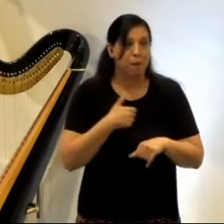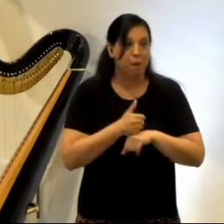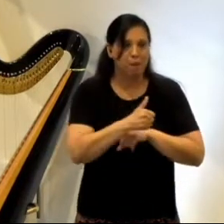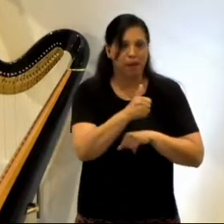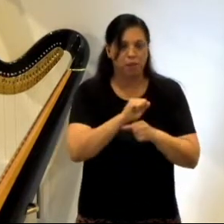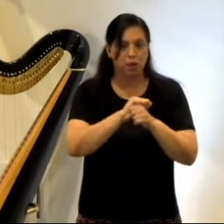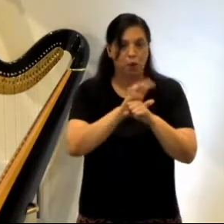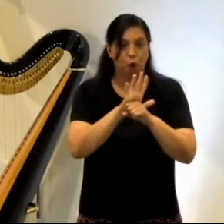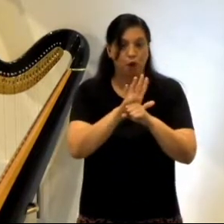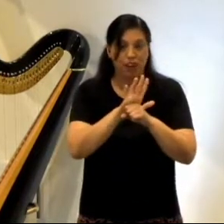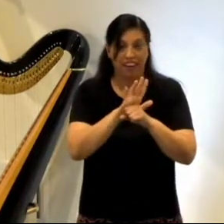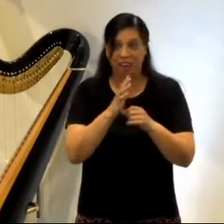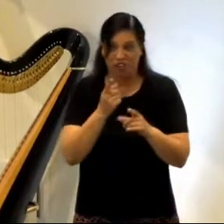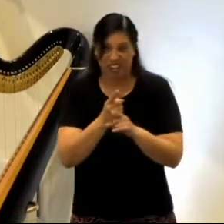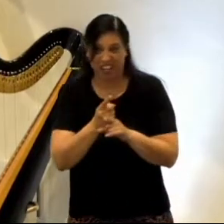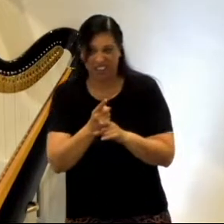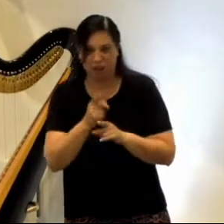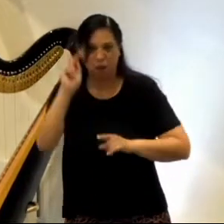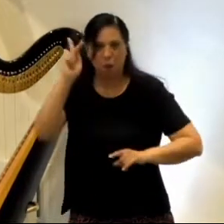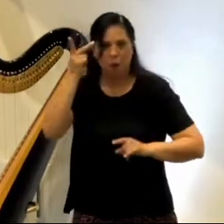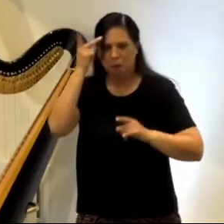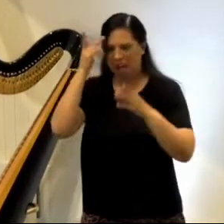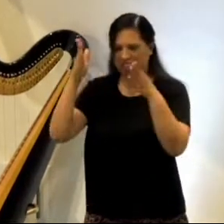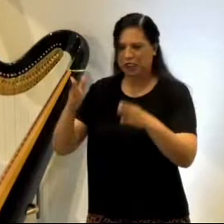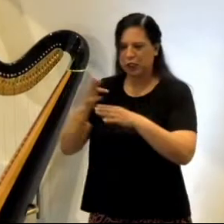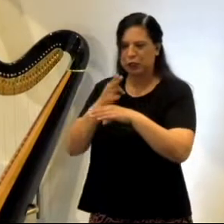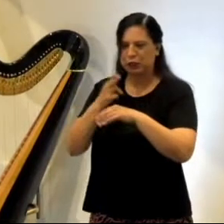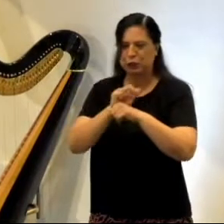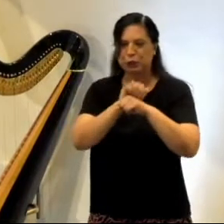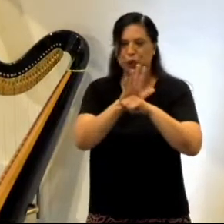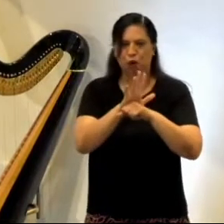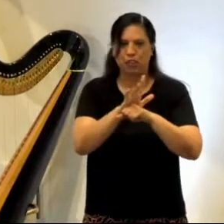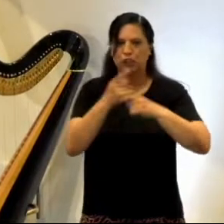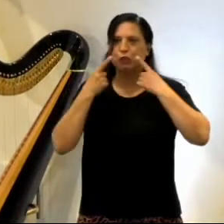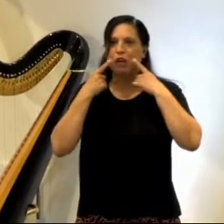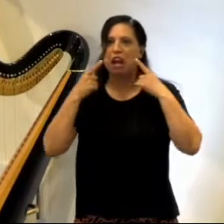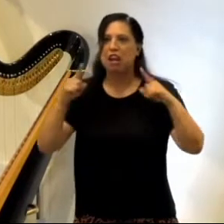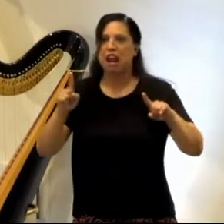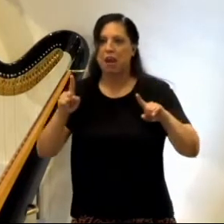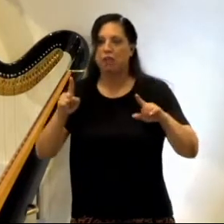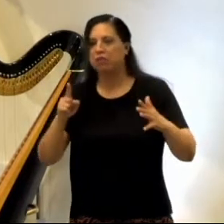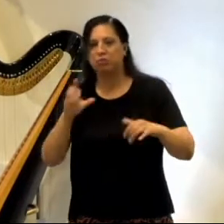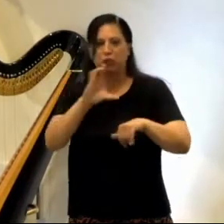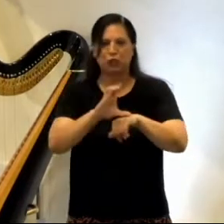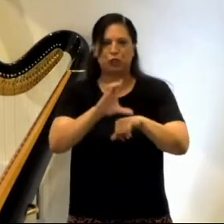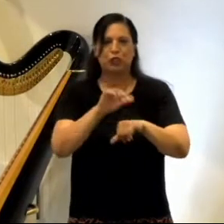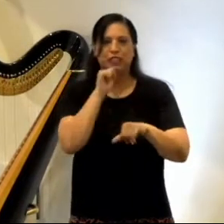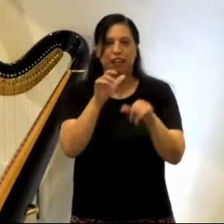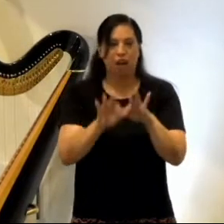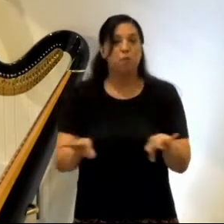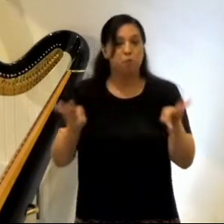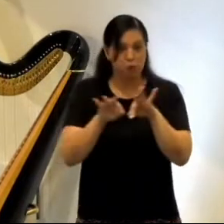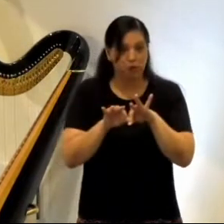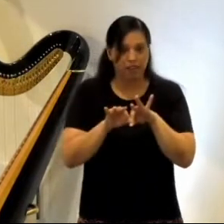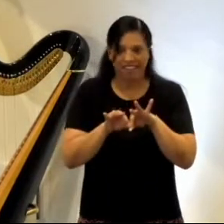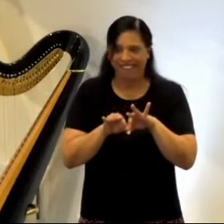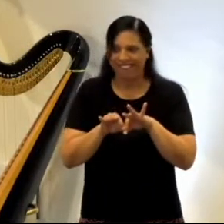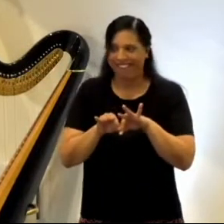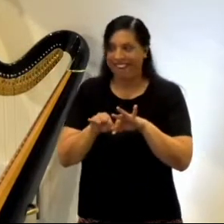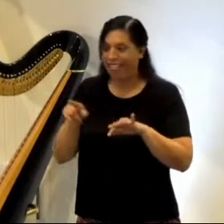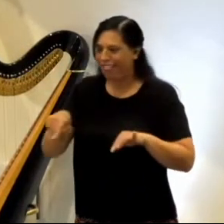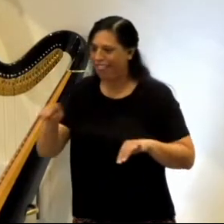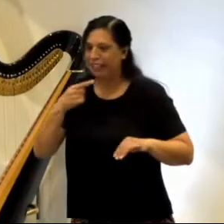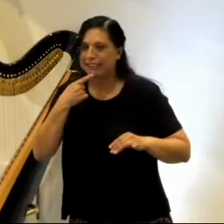After all, didn't the politicians use the pandemic to declare churches as non-essential? Didn't they say that churches